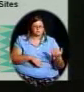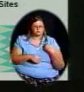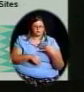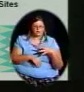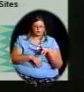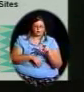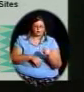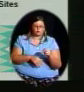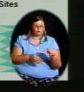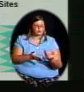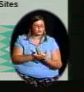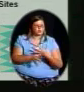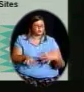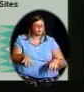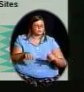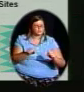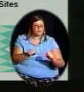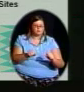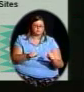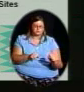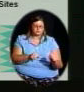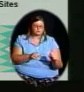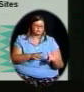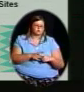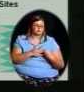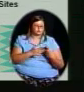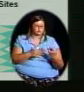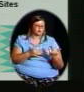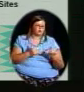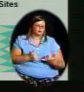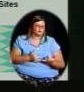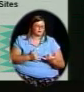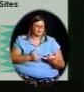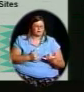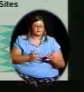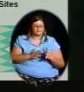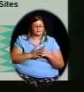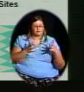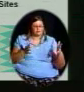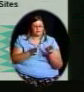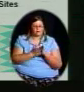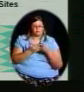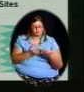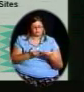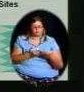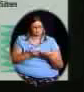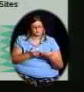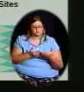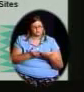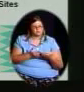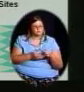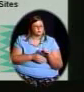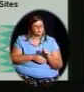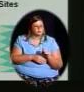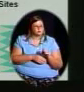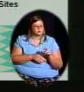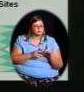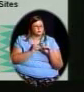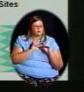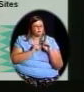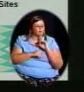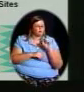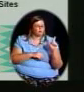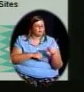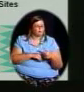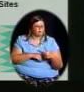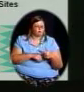adoptions that are being implemented this year. That's a lot of textbooks to order, to get in, to barcode,